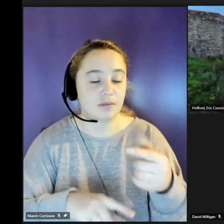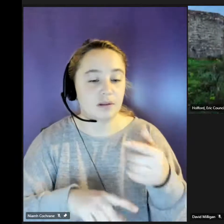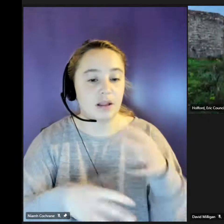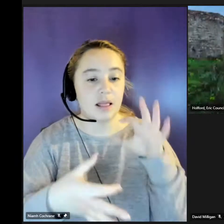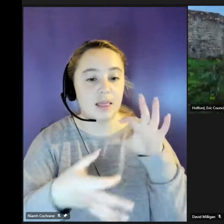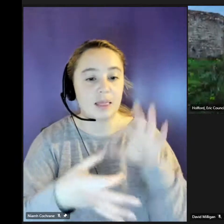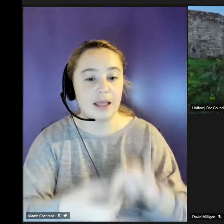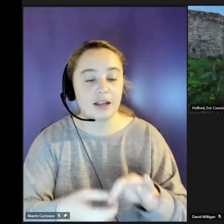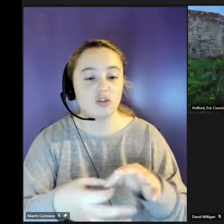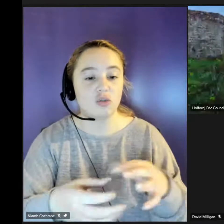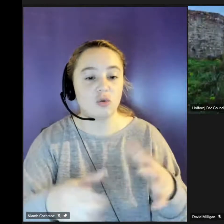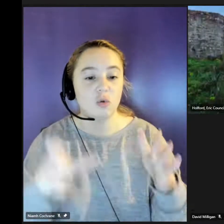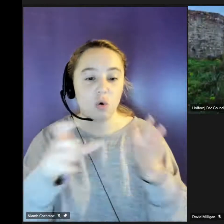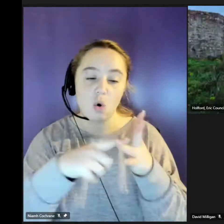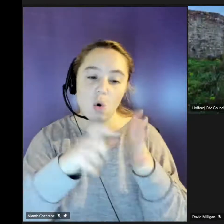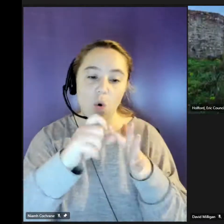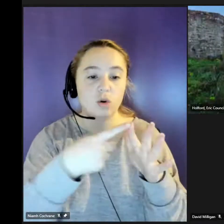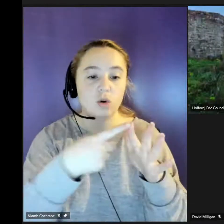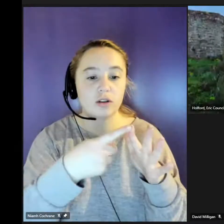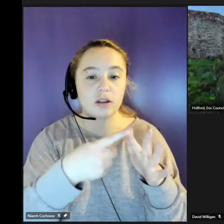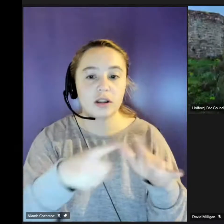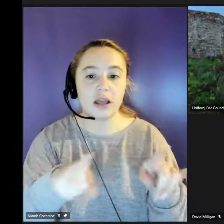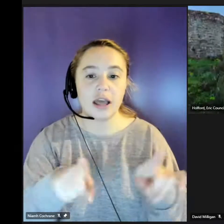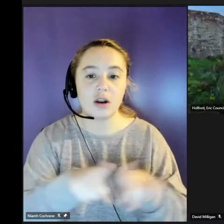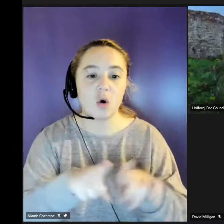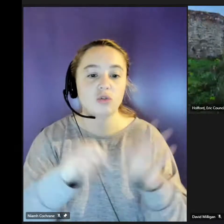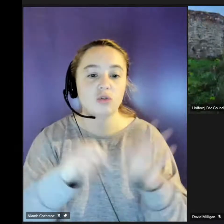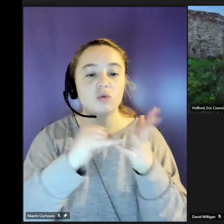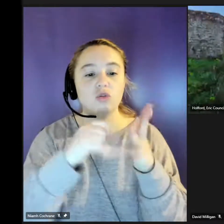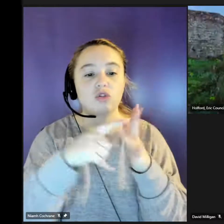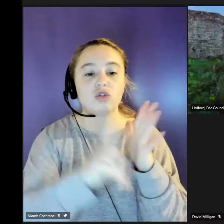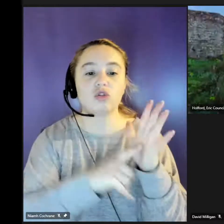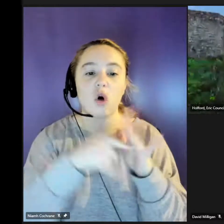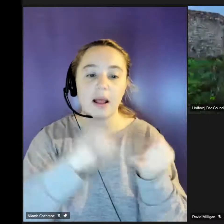code and on the work of Solace.